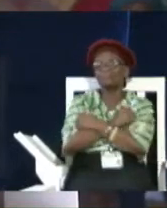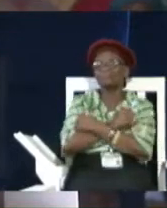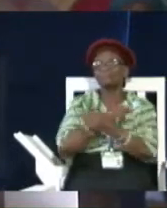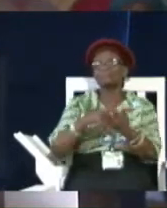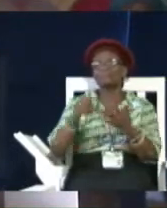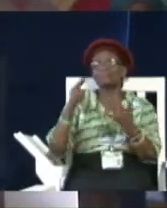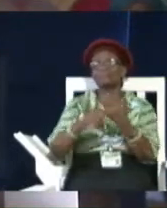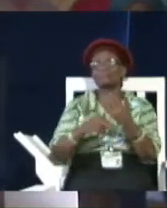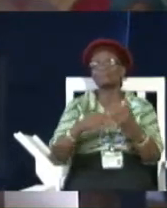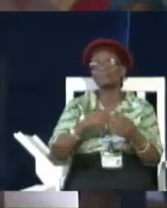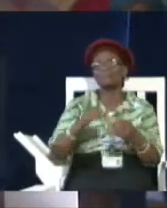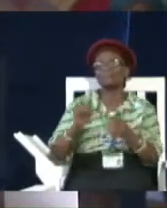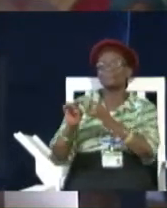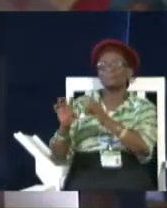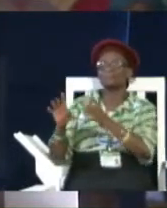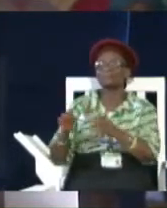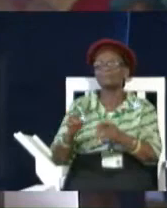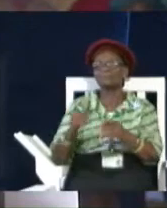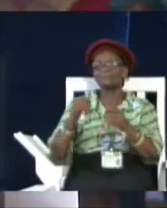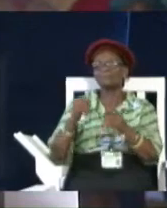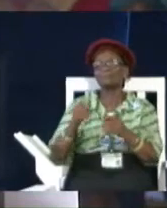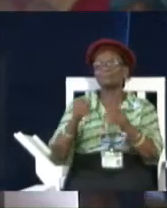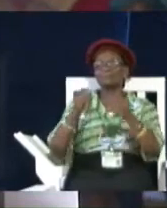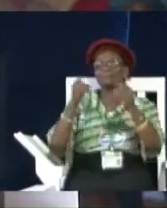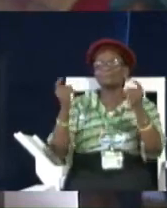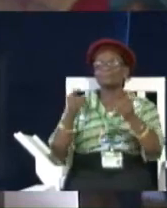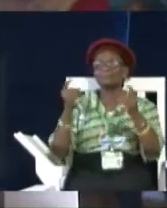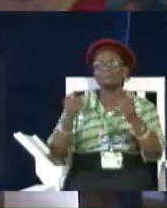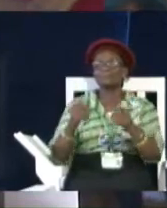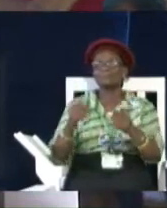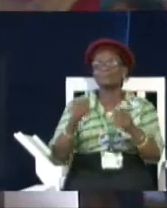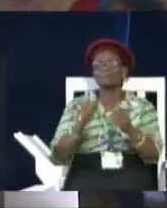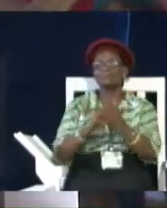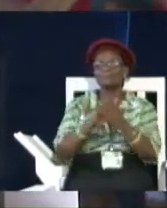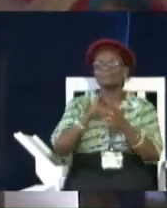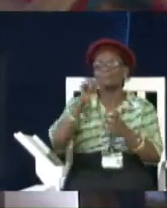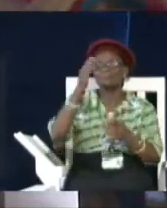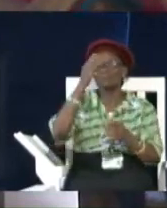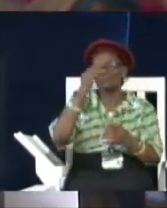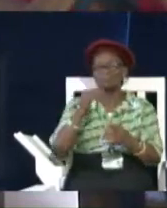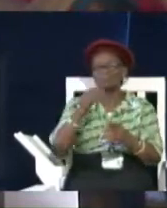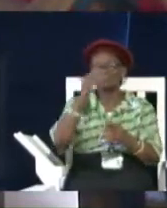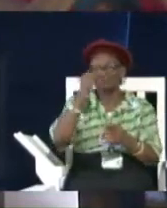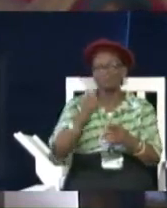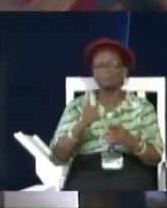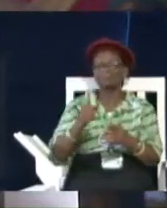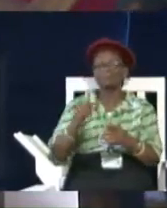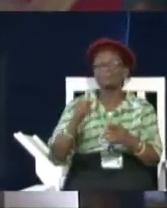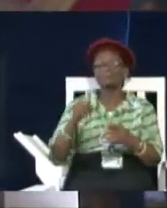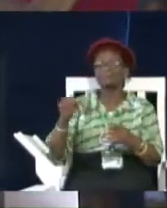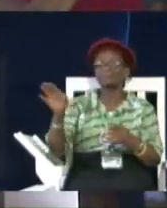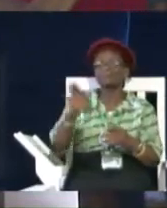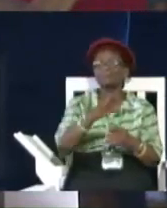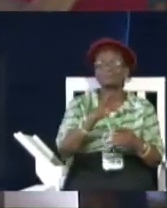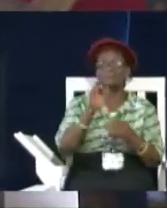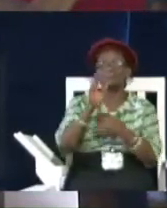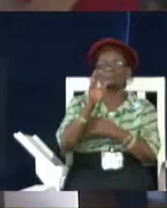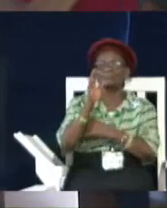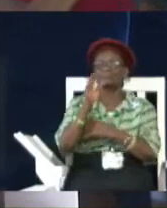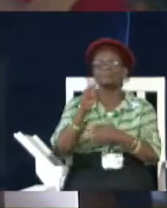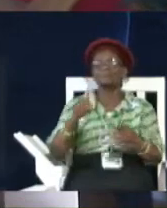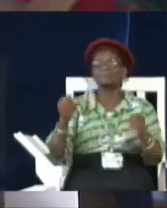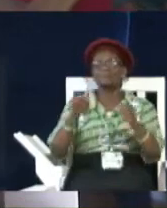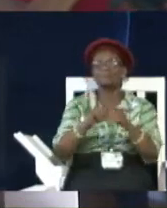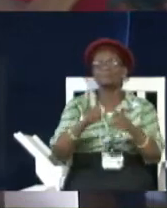iniquity. That's when God, even your God, can anoint you with the oil